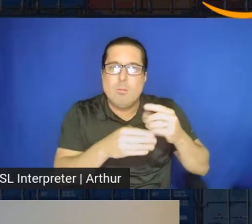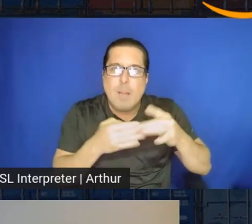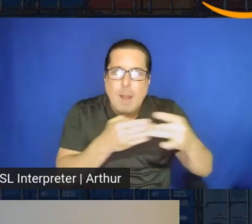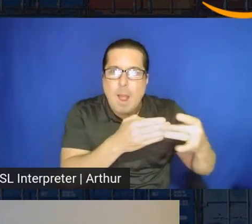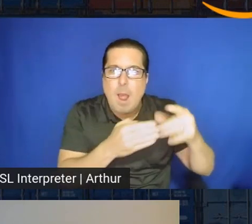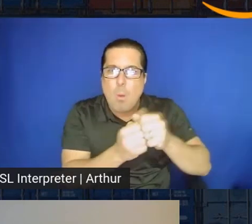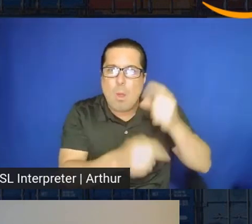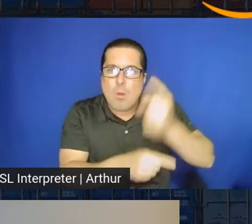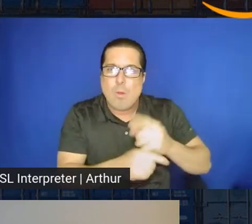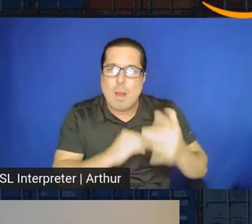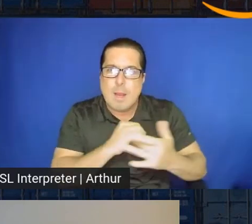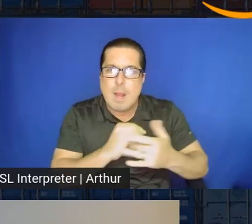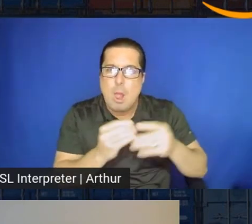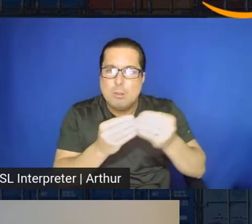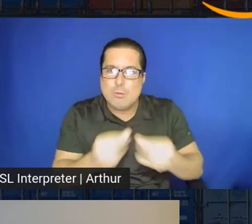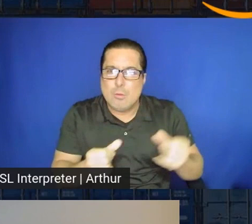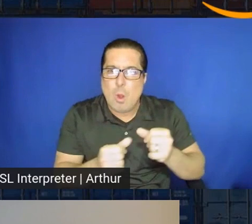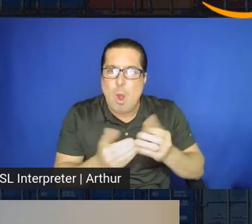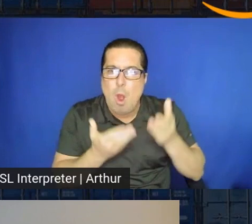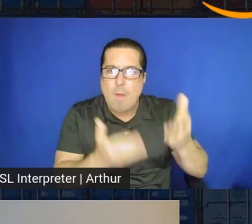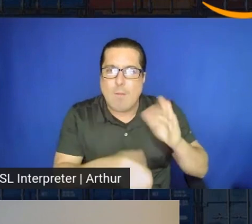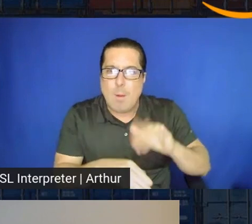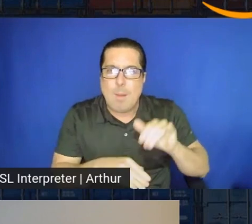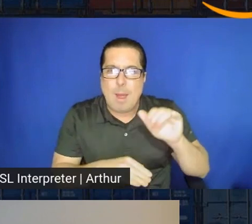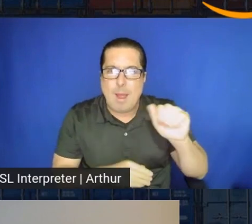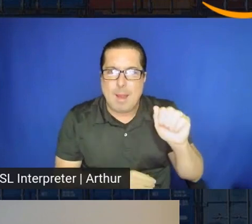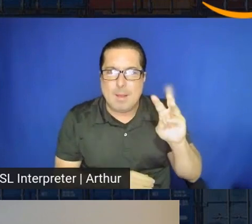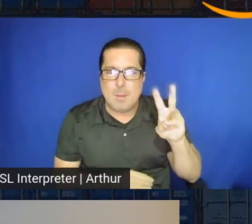technology solutions that are offered by AWS